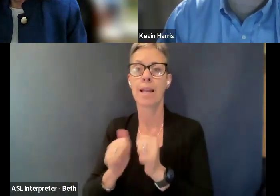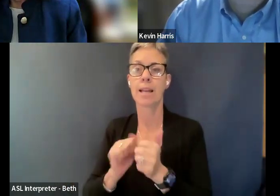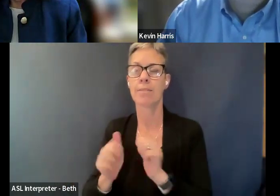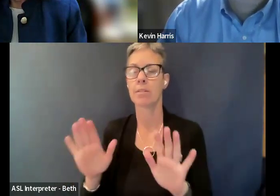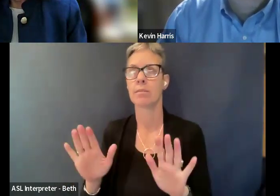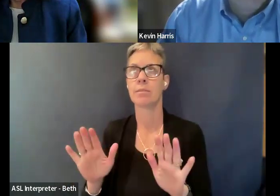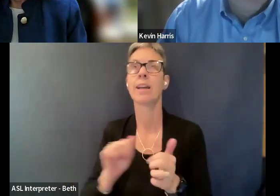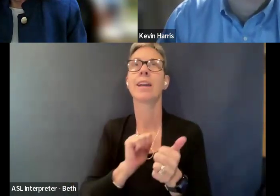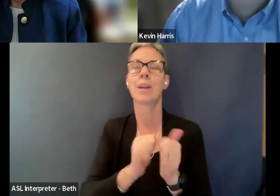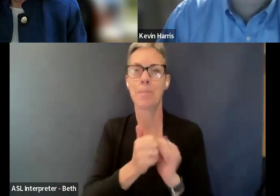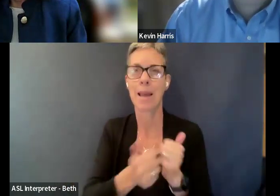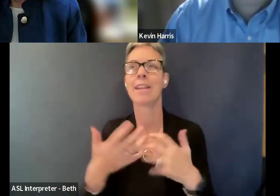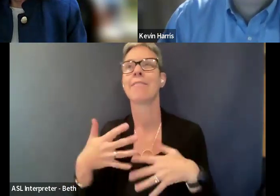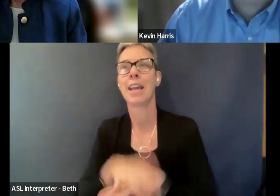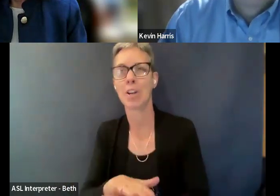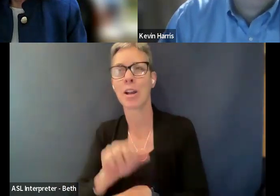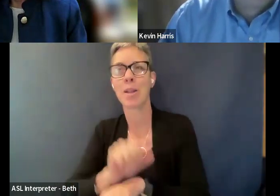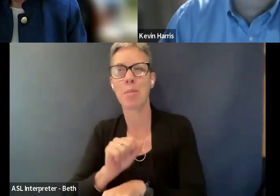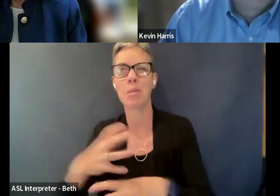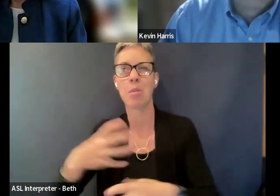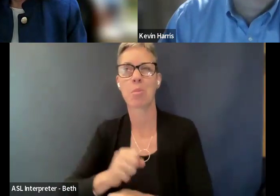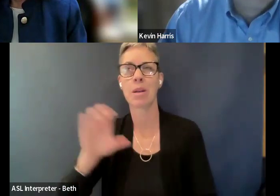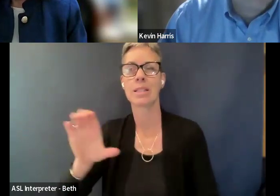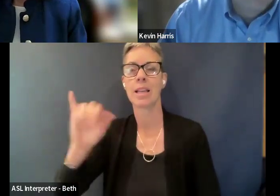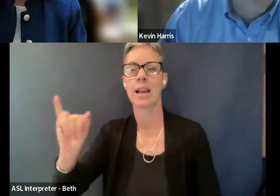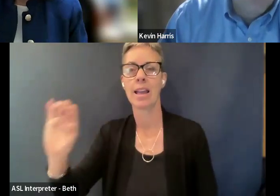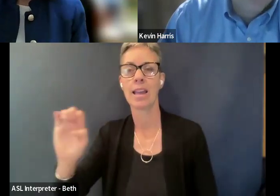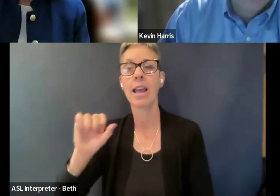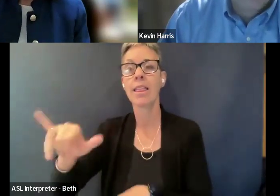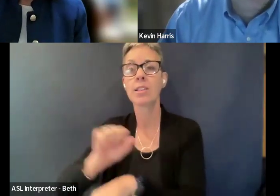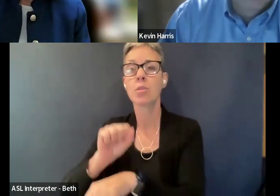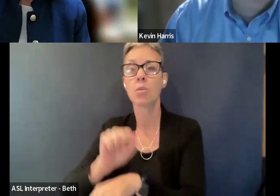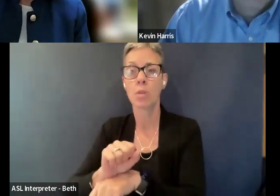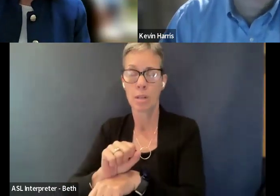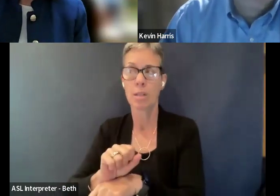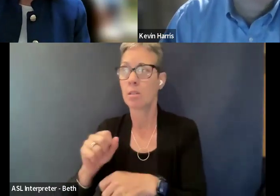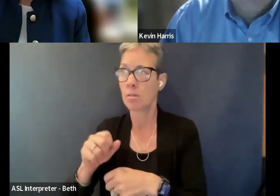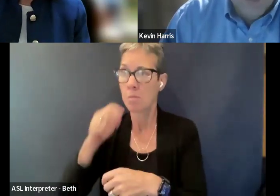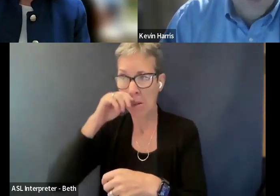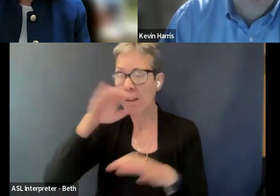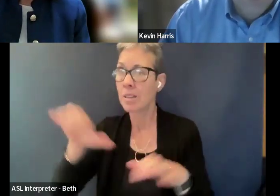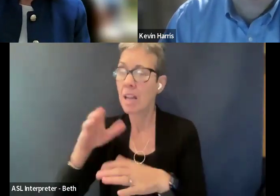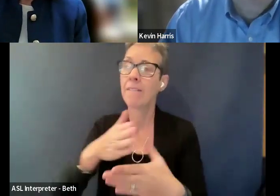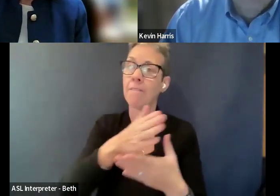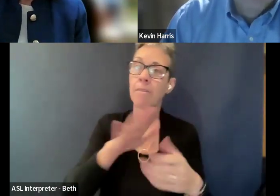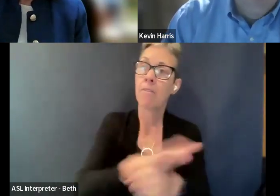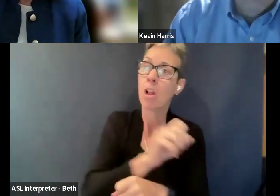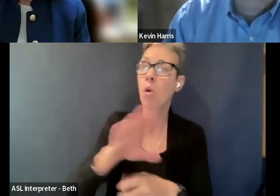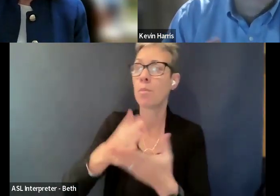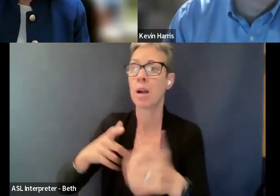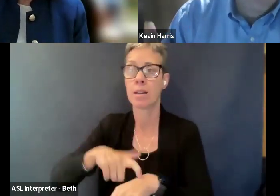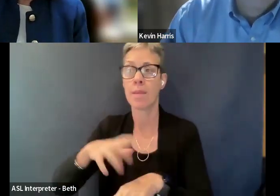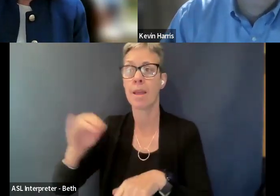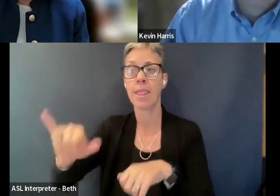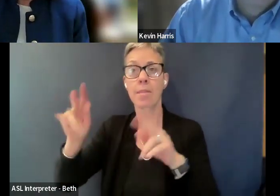quite say it, competitive integrated employment. Work that is performed on full or part-time basis, where the individual is paid either